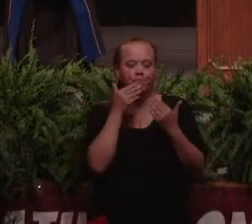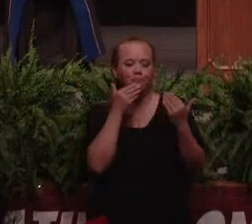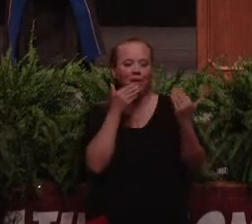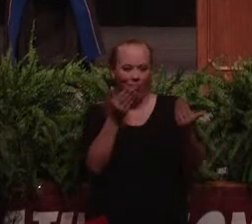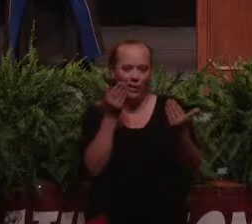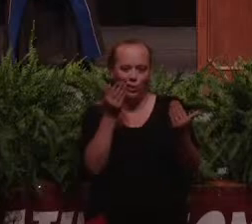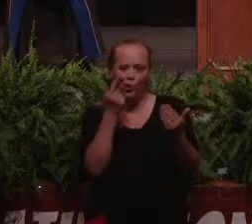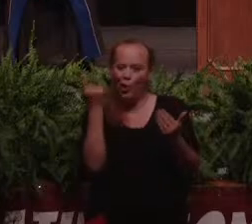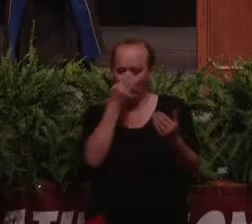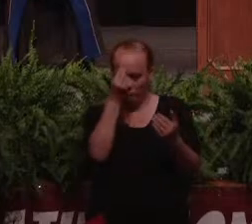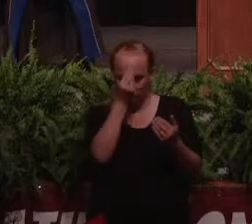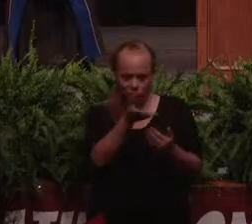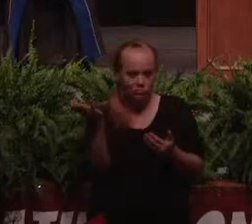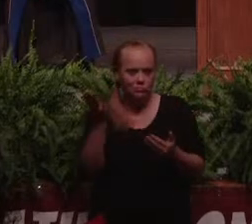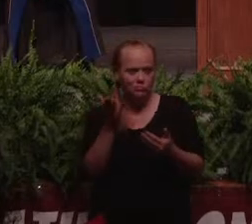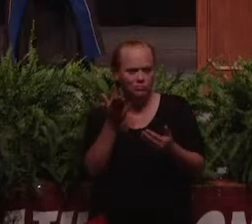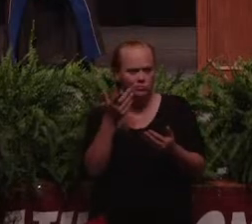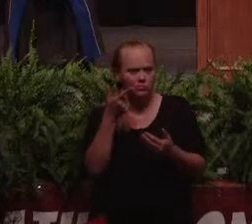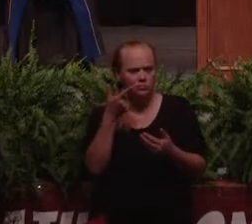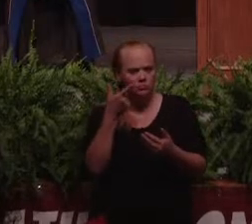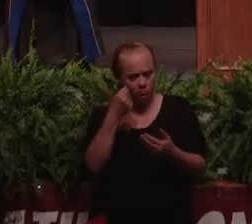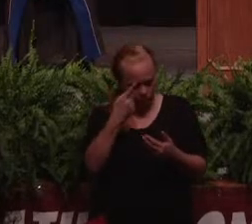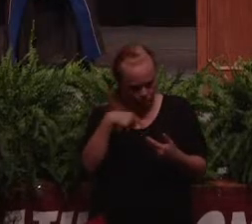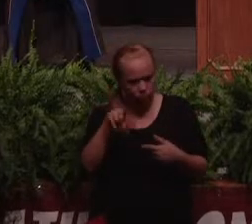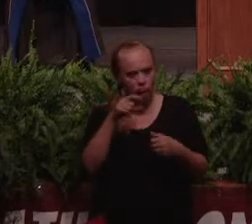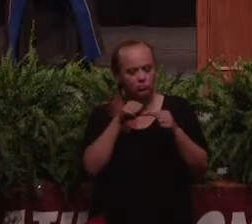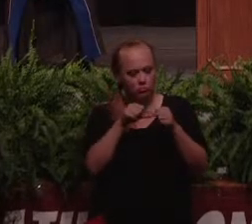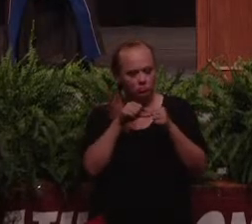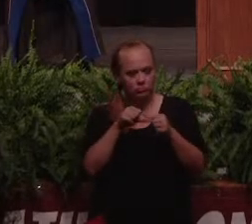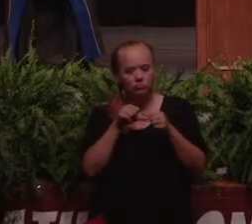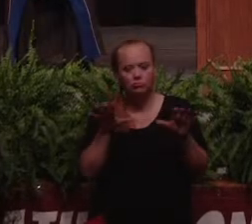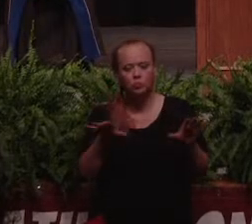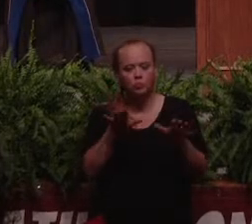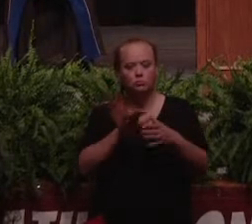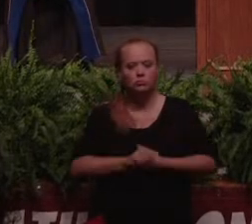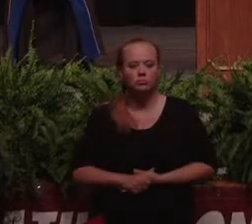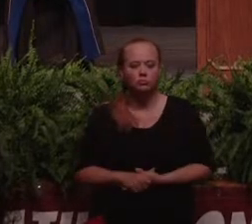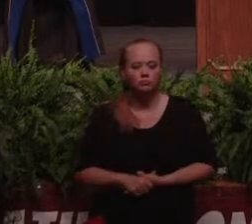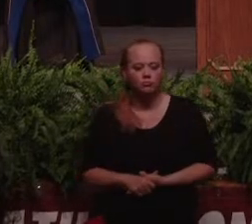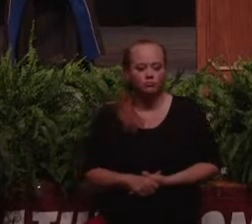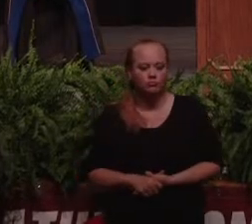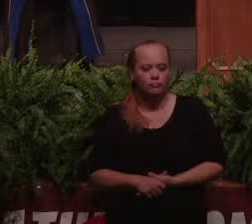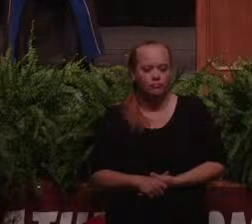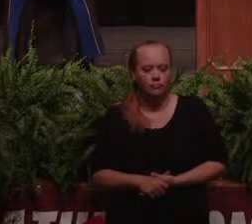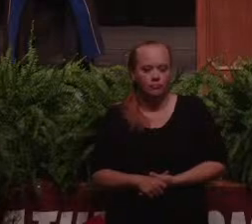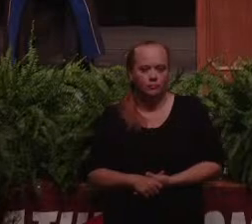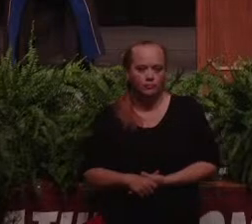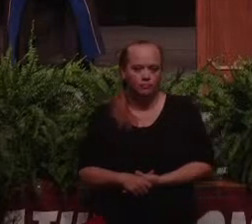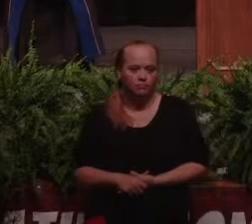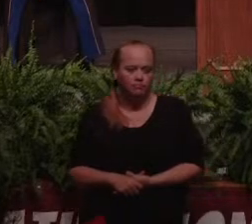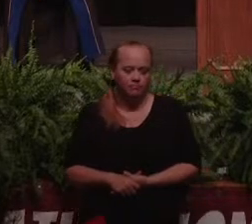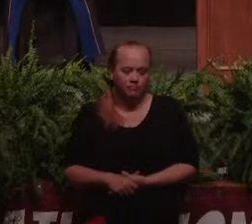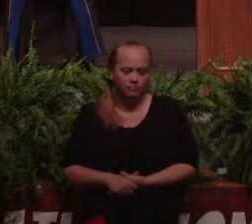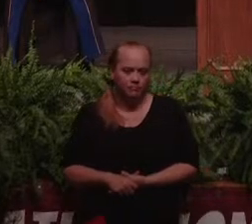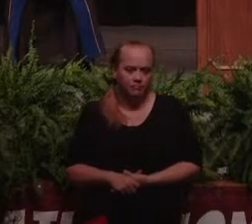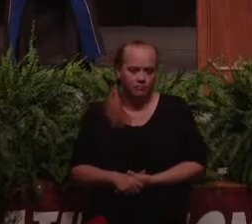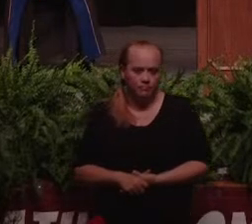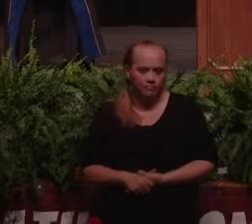Thank you for always telling me, todo lo puedo en Cristo que me fortalece, Filipenses 4:13.